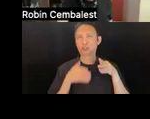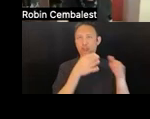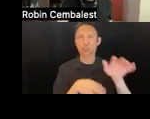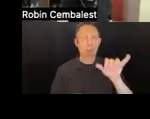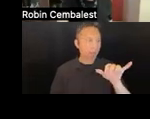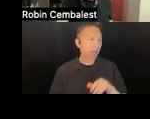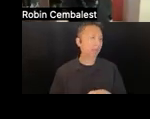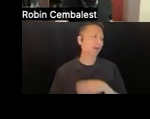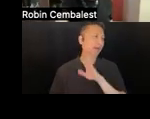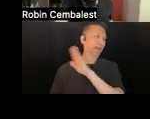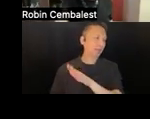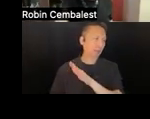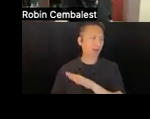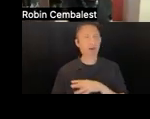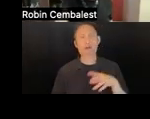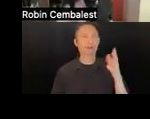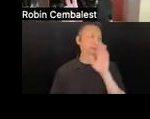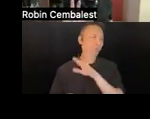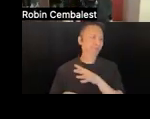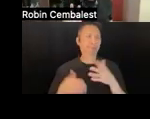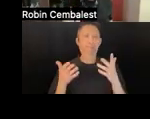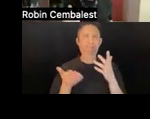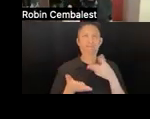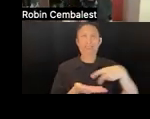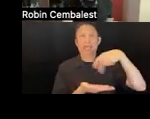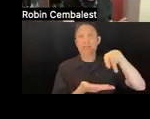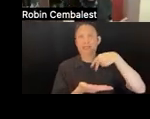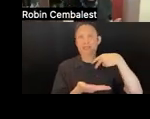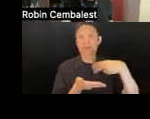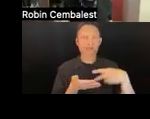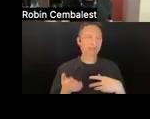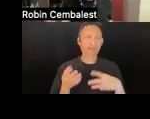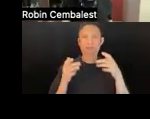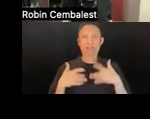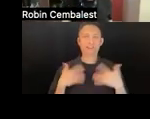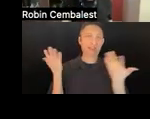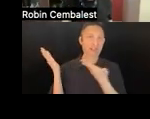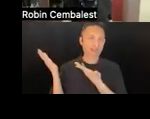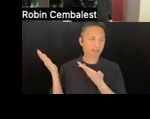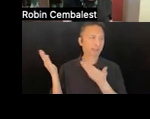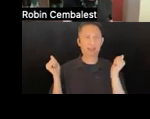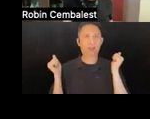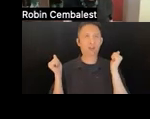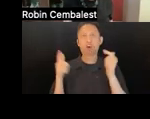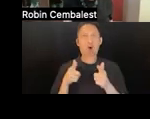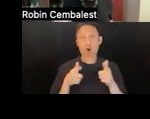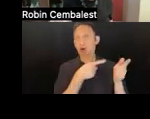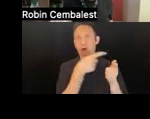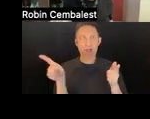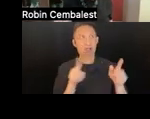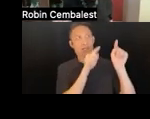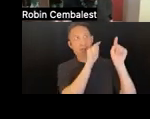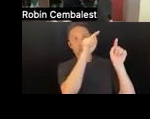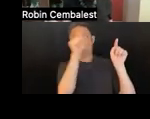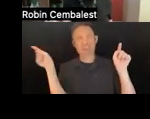their announcement, this same text goes on all those feeds. So it's very useful if a dance company,